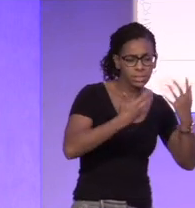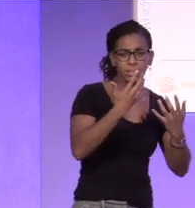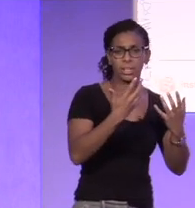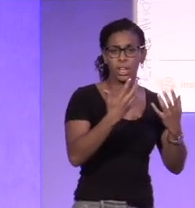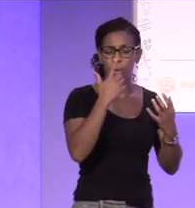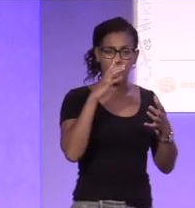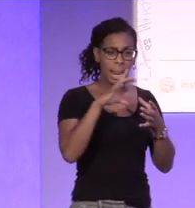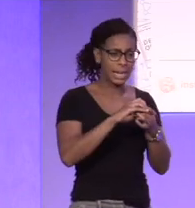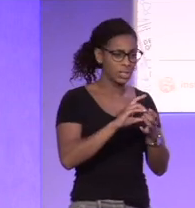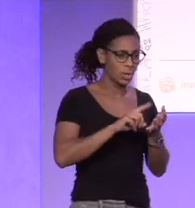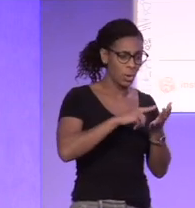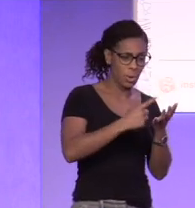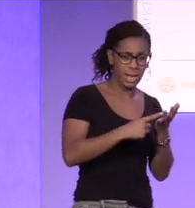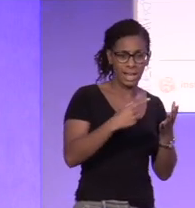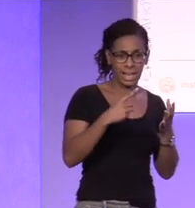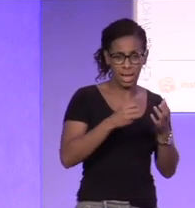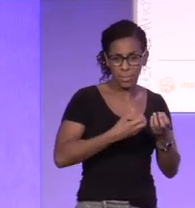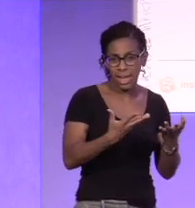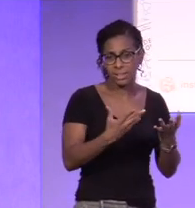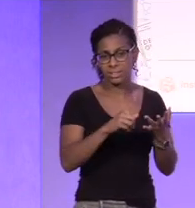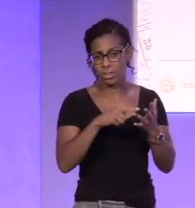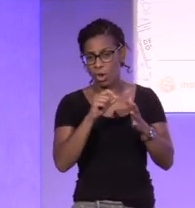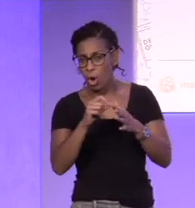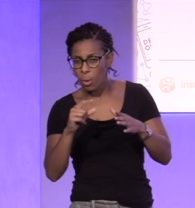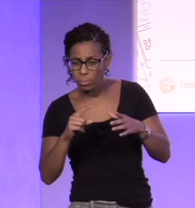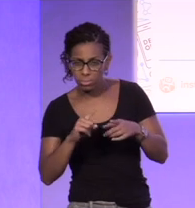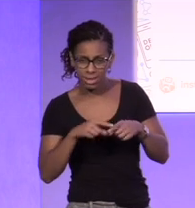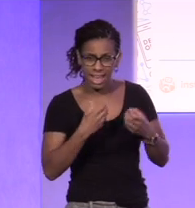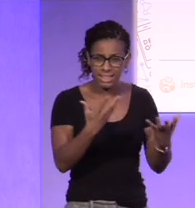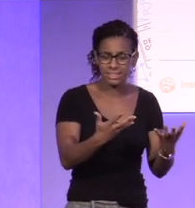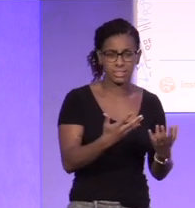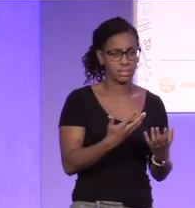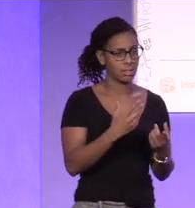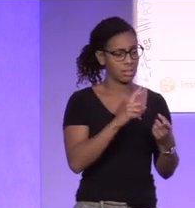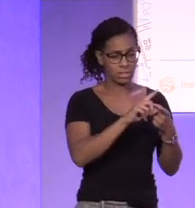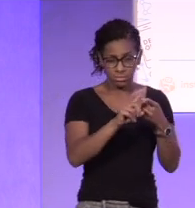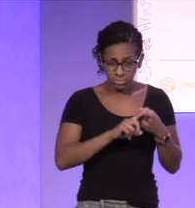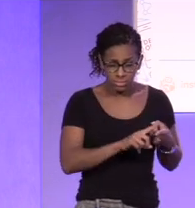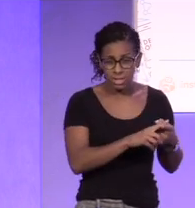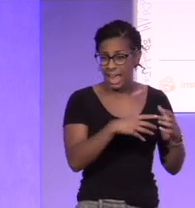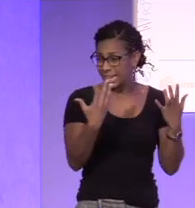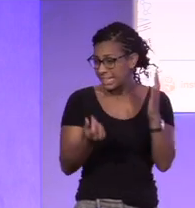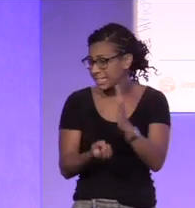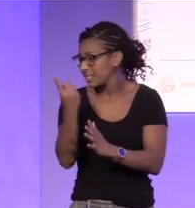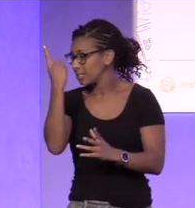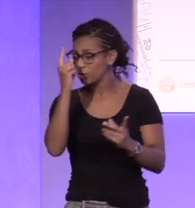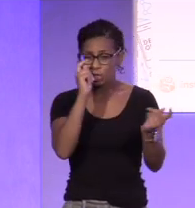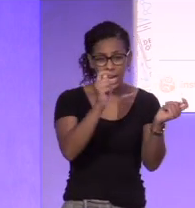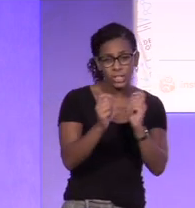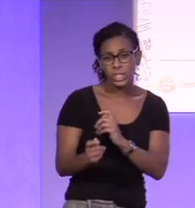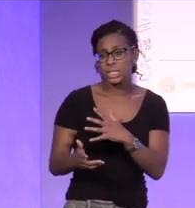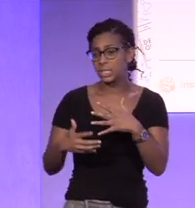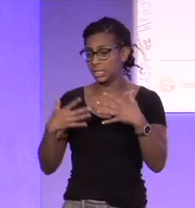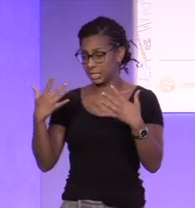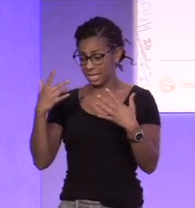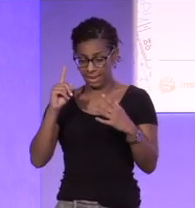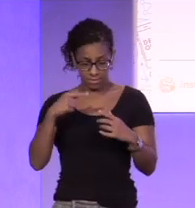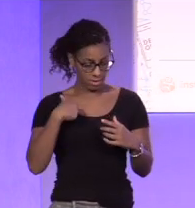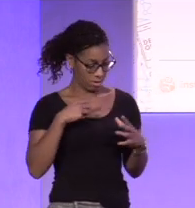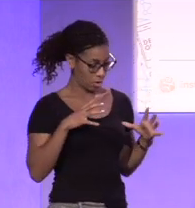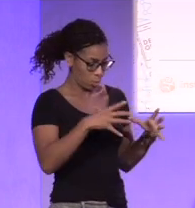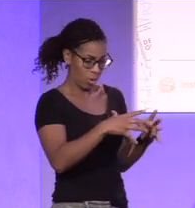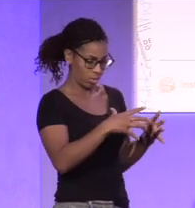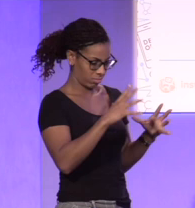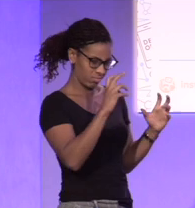OpEx balance, because people care about financial metrics, incidents, changes, even the health of our squad. But we decided to do